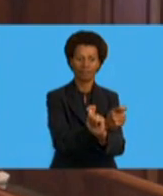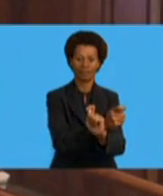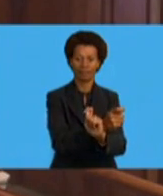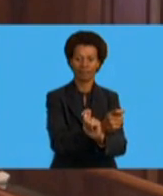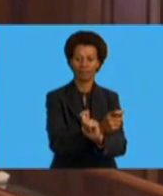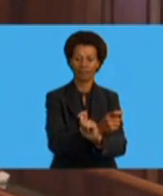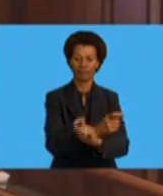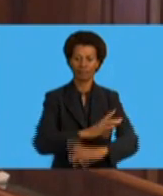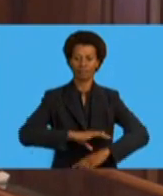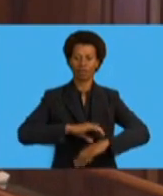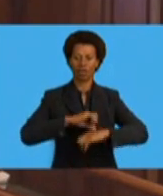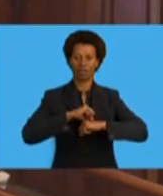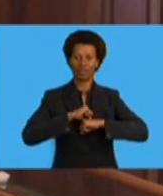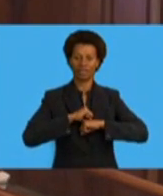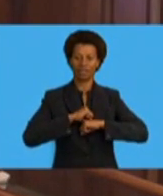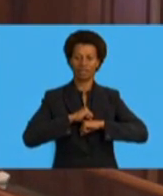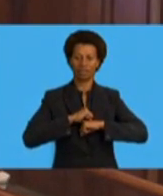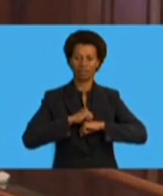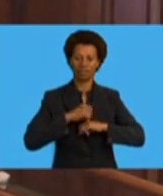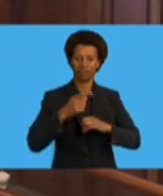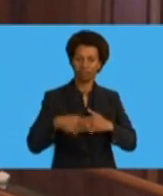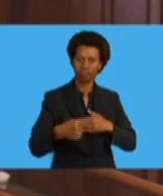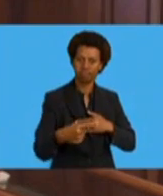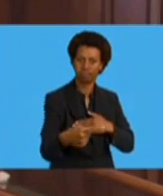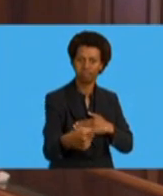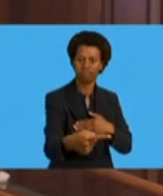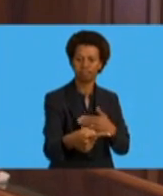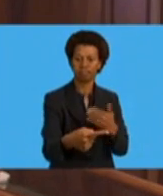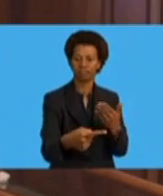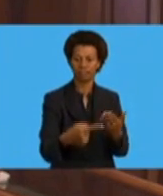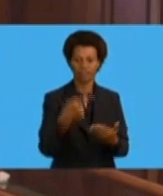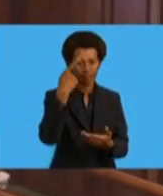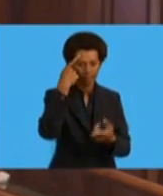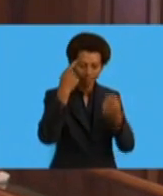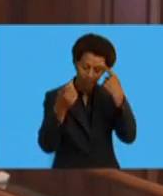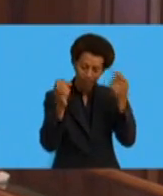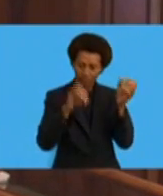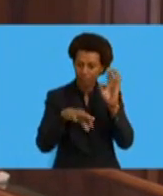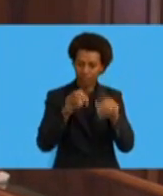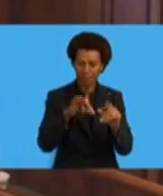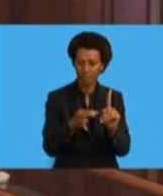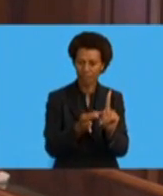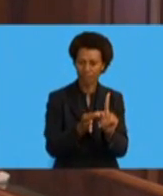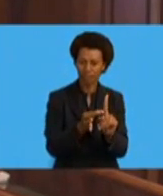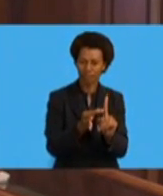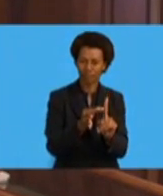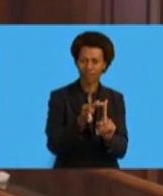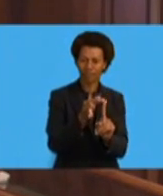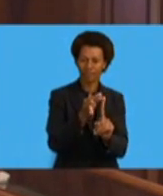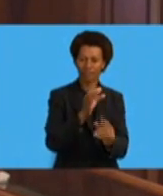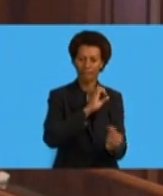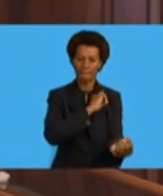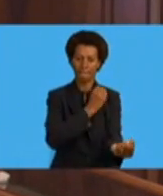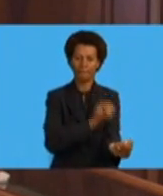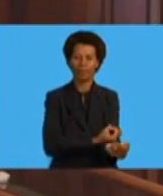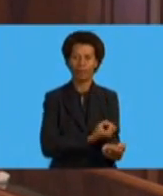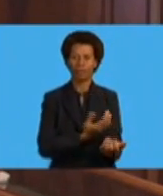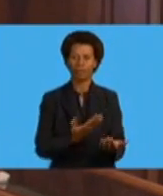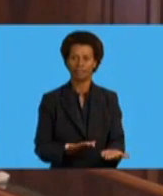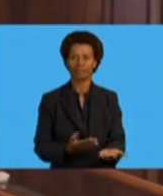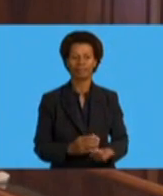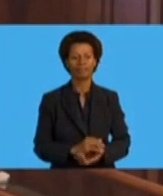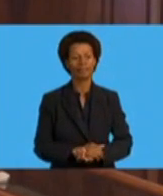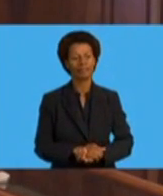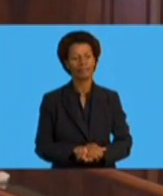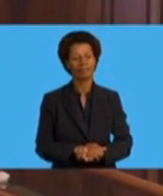confidence, consistency, innovation, genuine progress and empowerment. And of course,